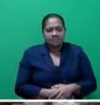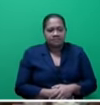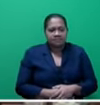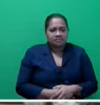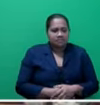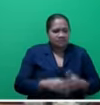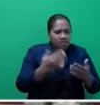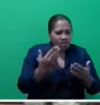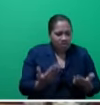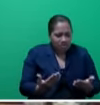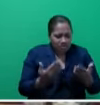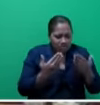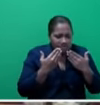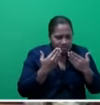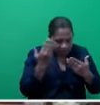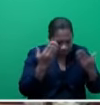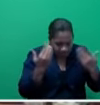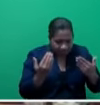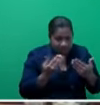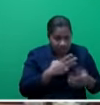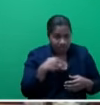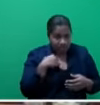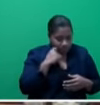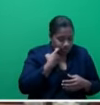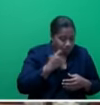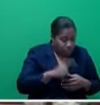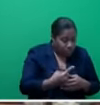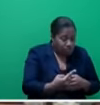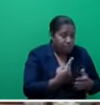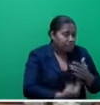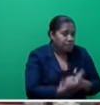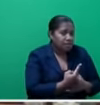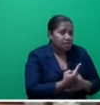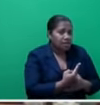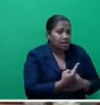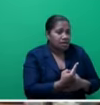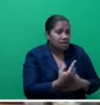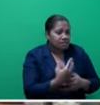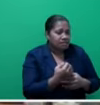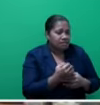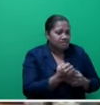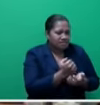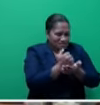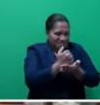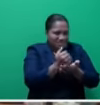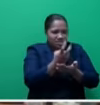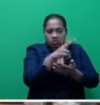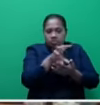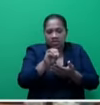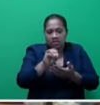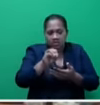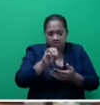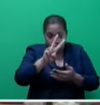Honourable Speaker, the Ministry will continue our dedicated enforcement to the Environment Management Act 2005, the